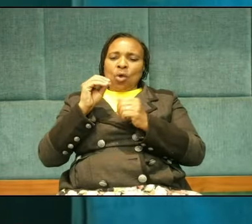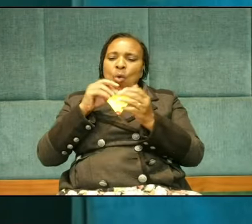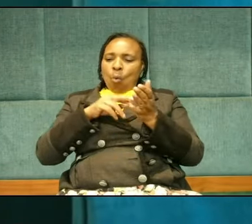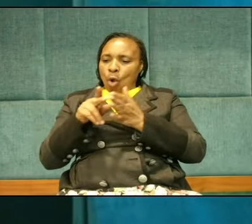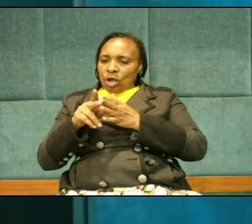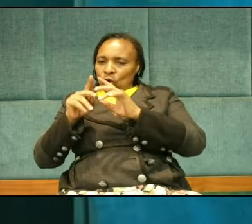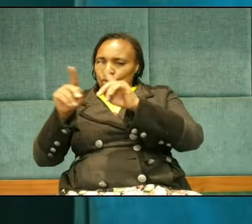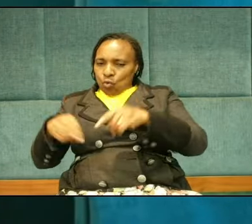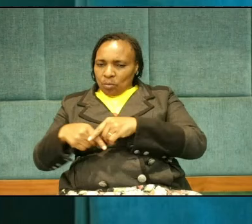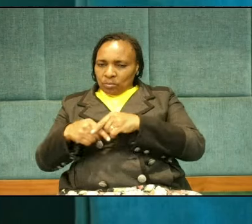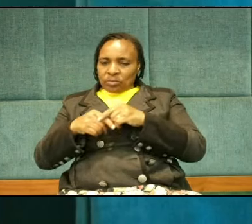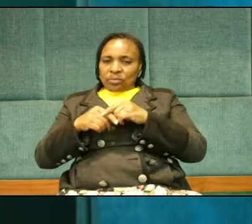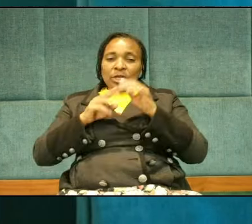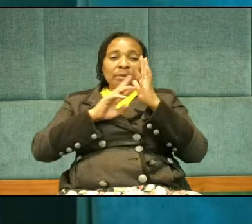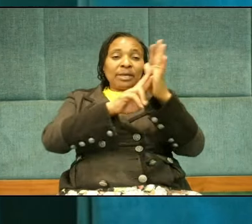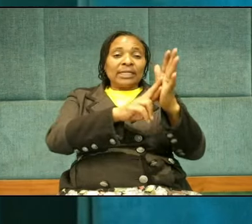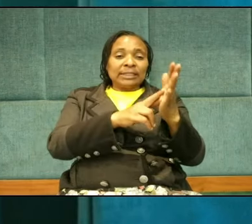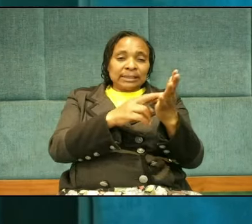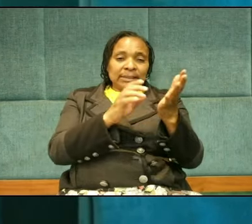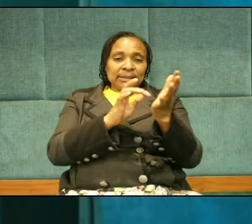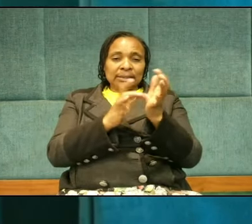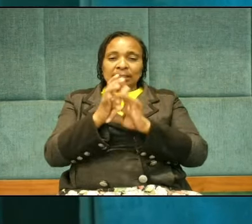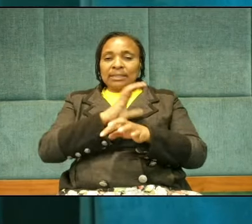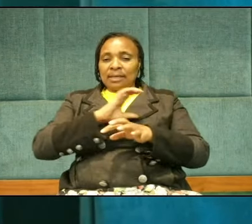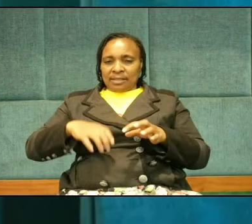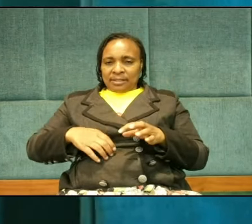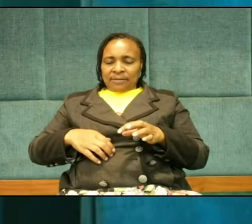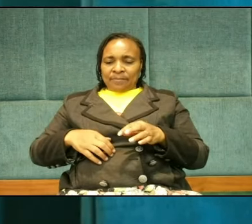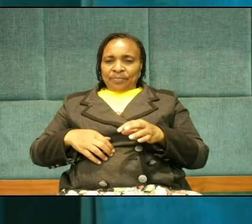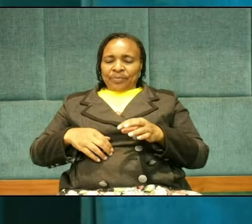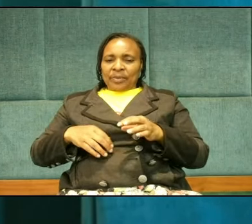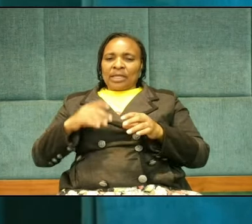you represent Christ in the room you walk into. So